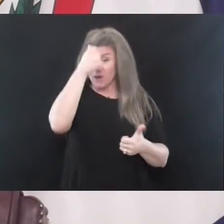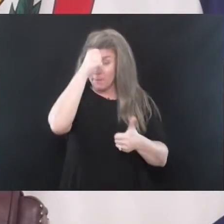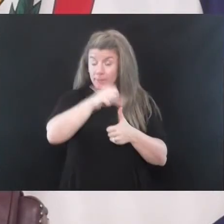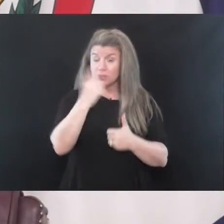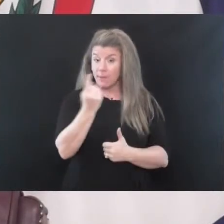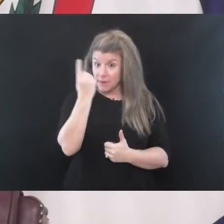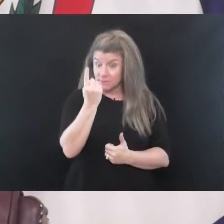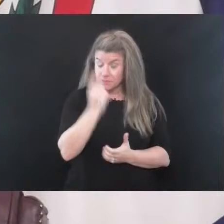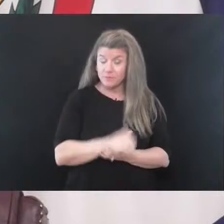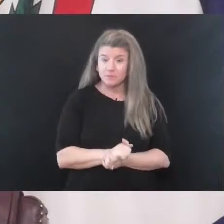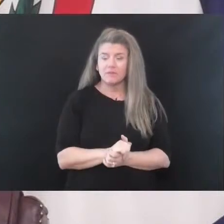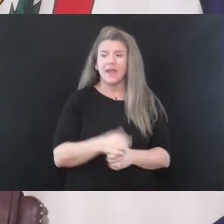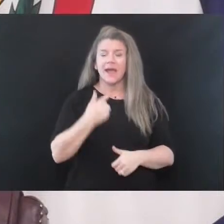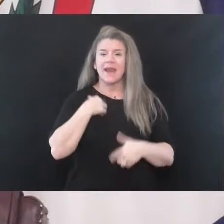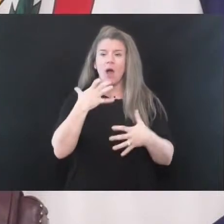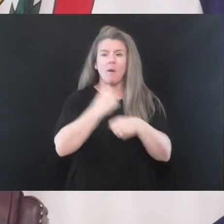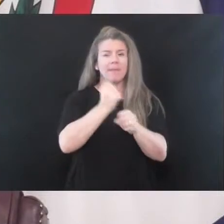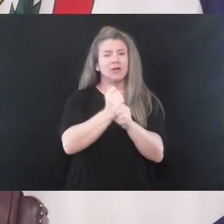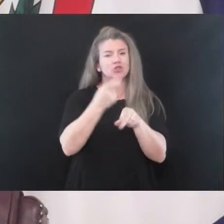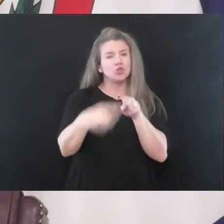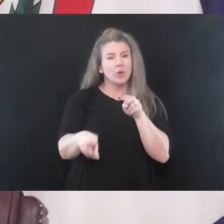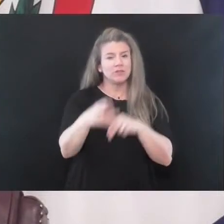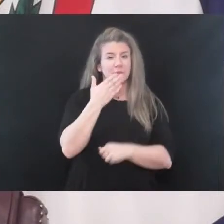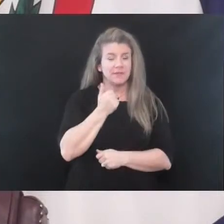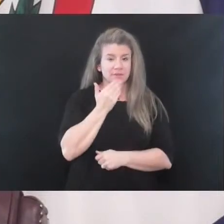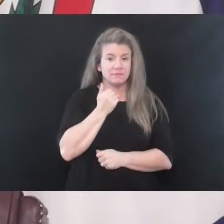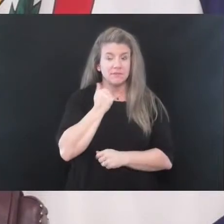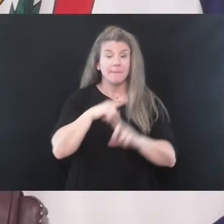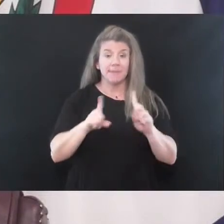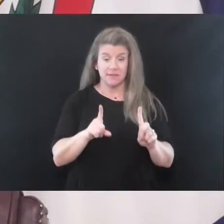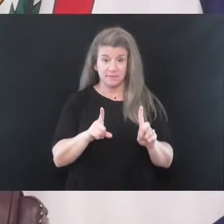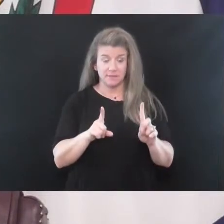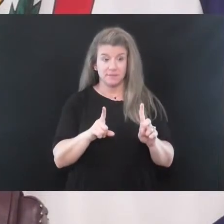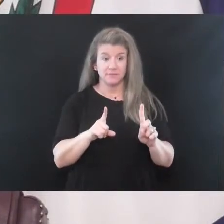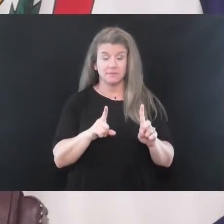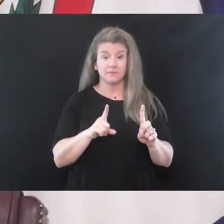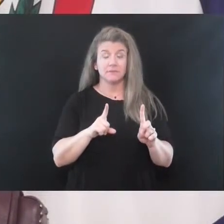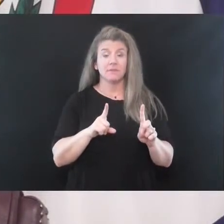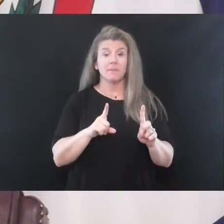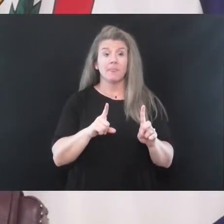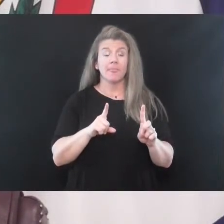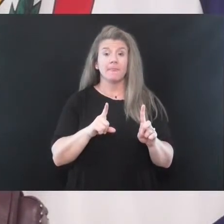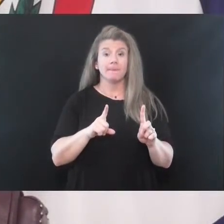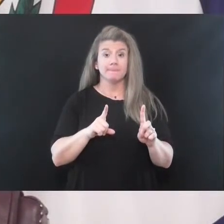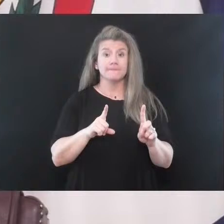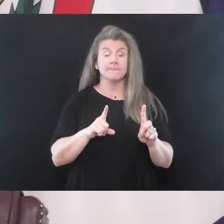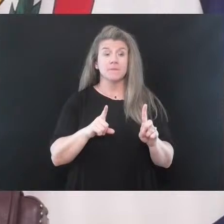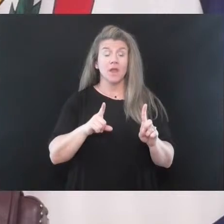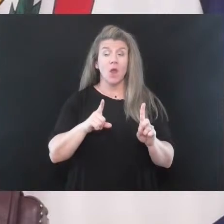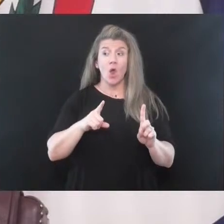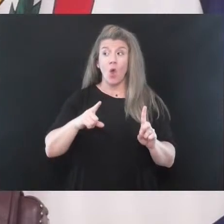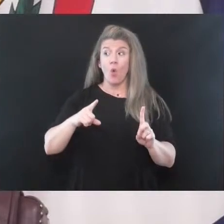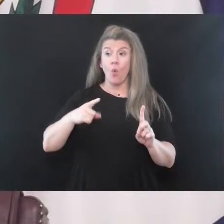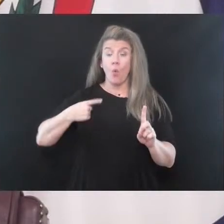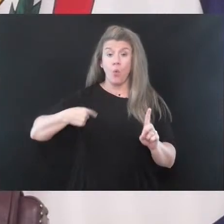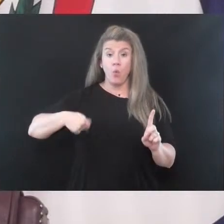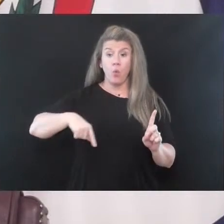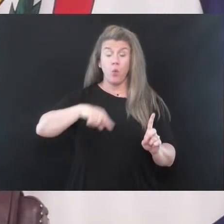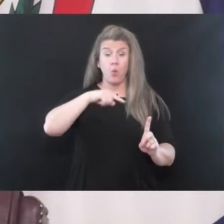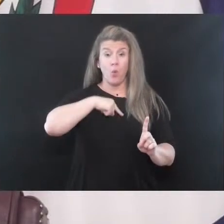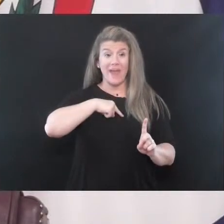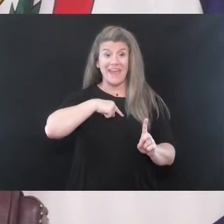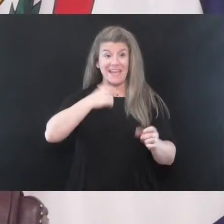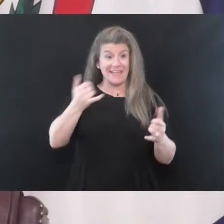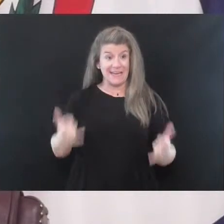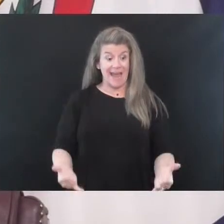this, and I'll make this short and really sweet. But, you know, we have gotten where we've